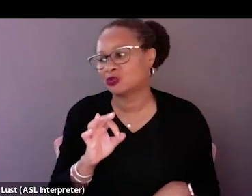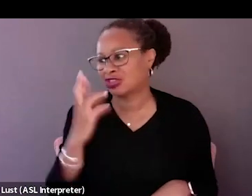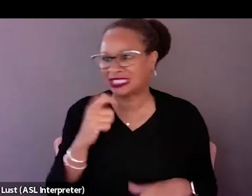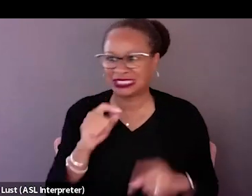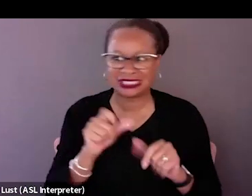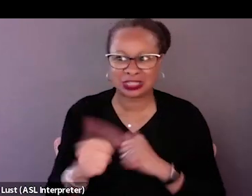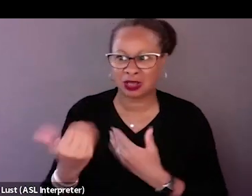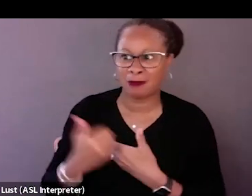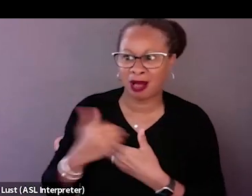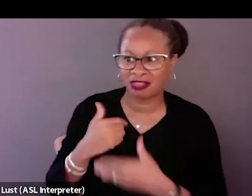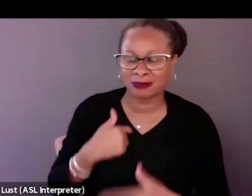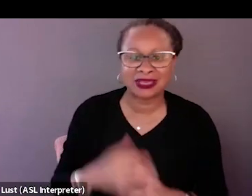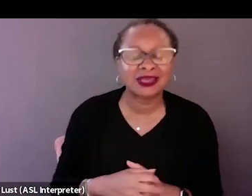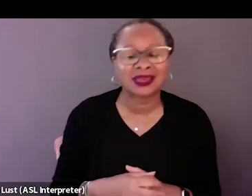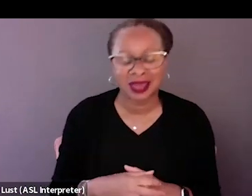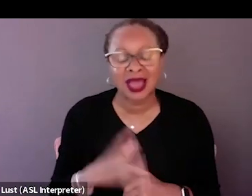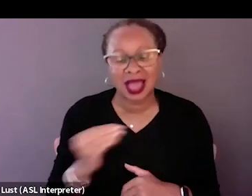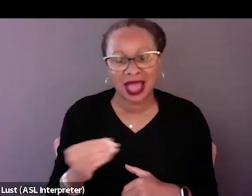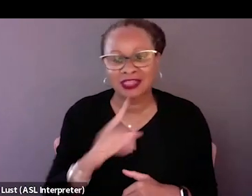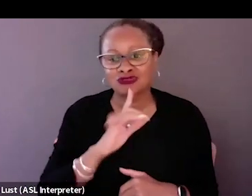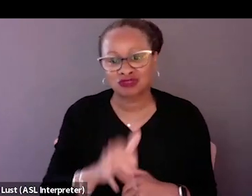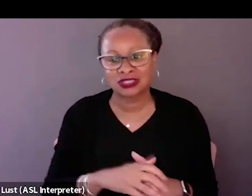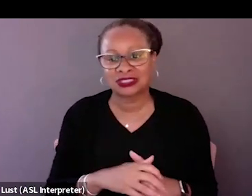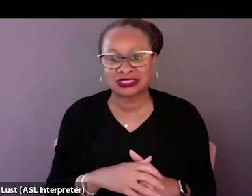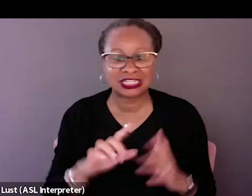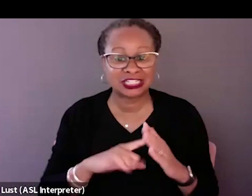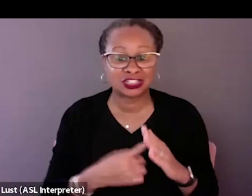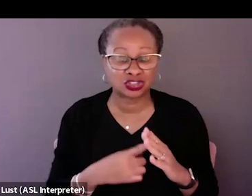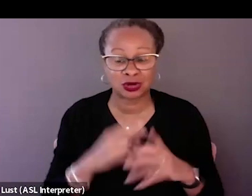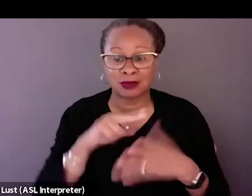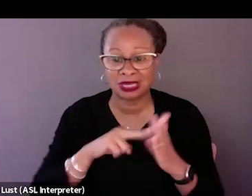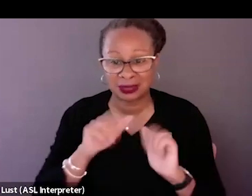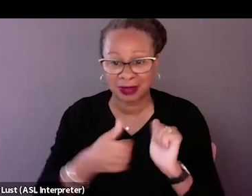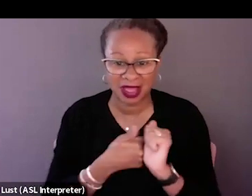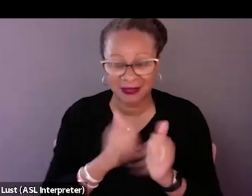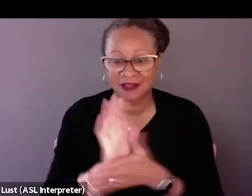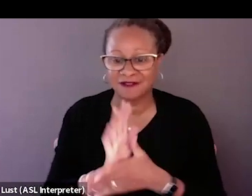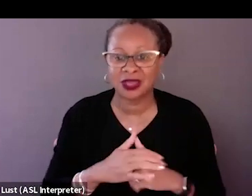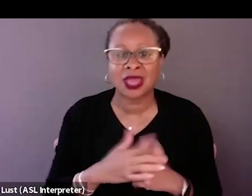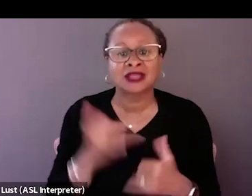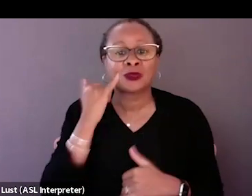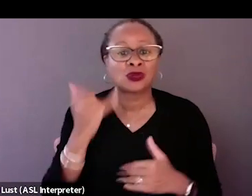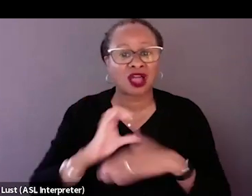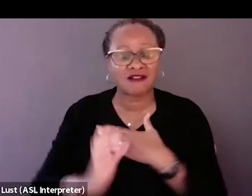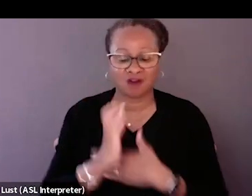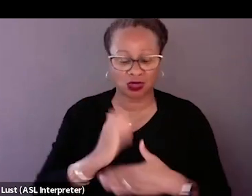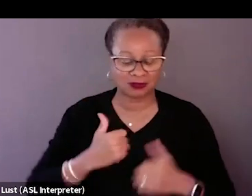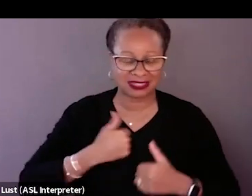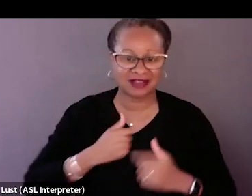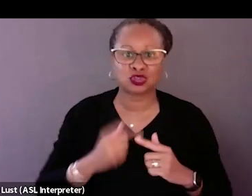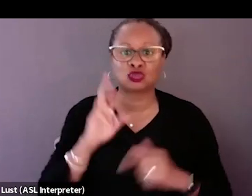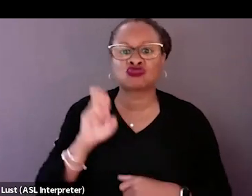me. And just the real initial genesis of the film was like, well, what if I actually force myself to relive this? What might